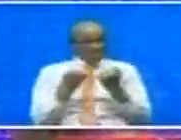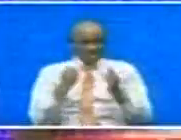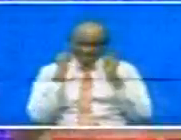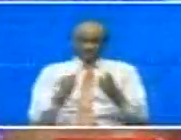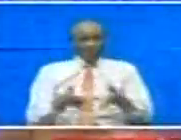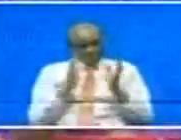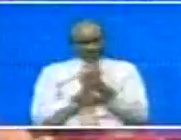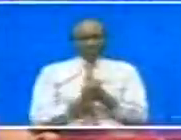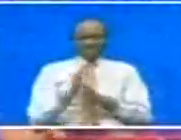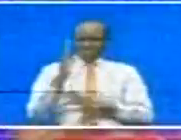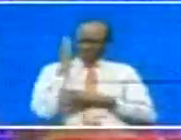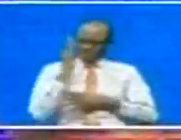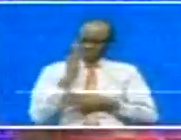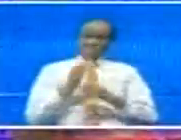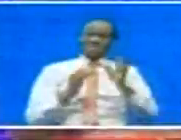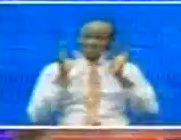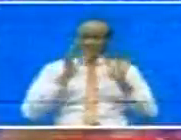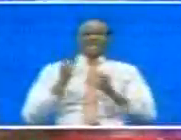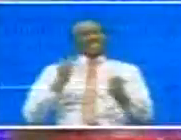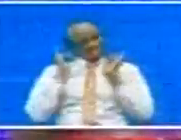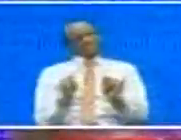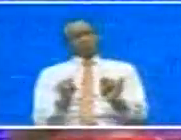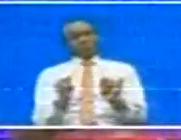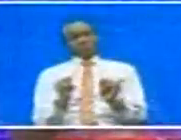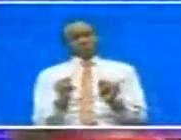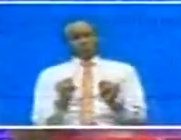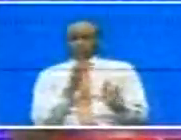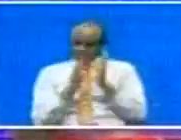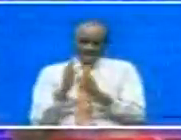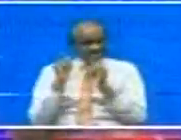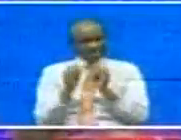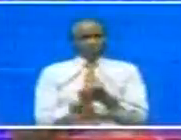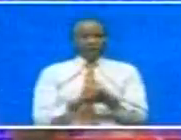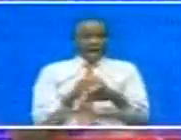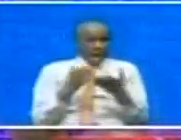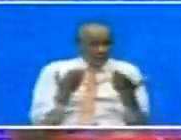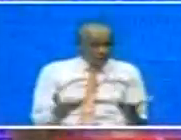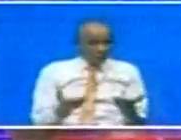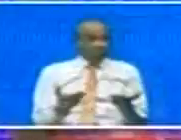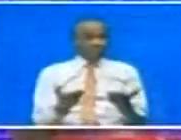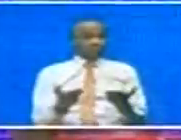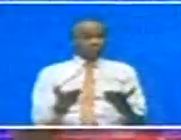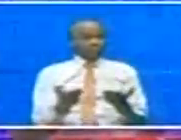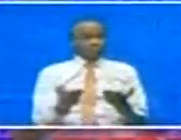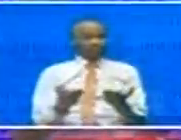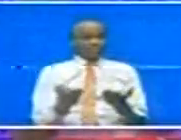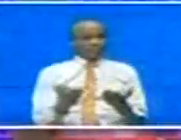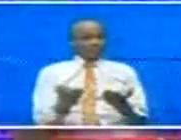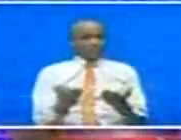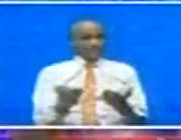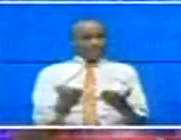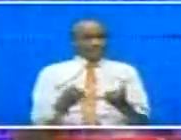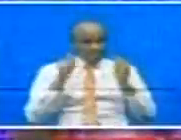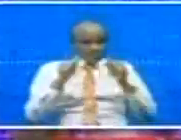new security measures, or some new plan about how we are going to, first of all,